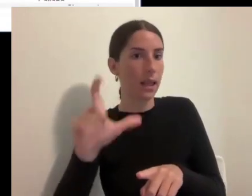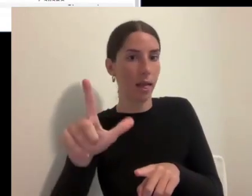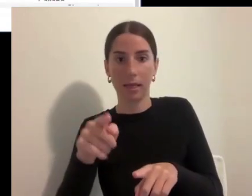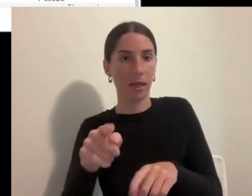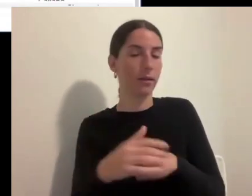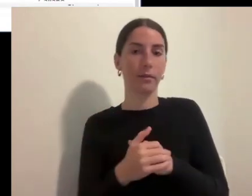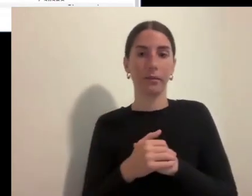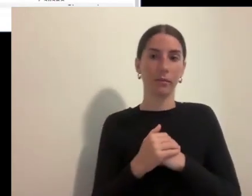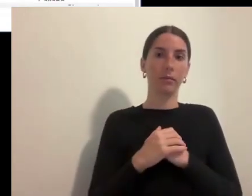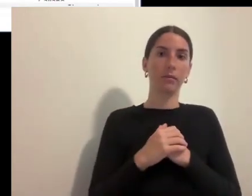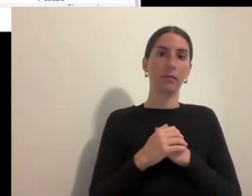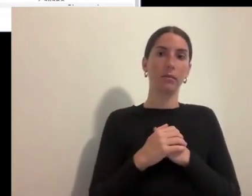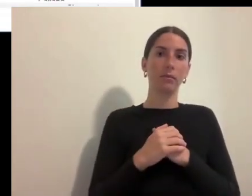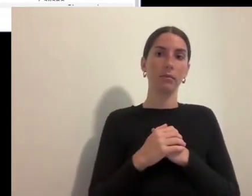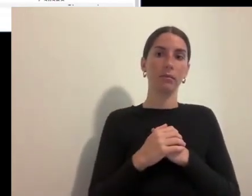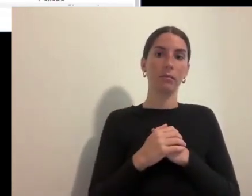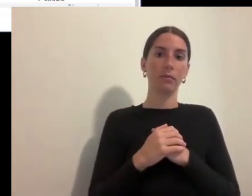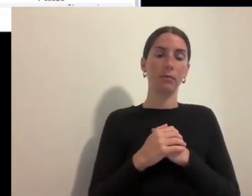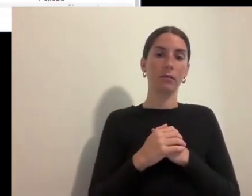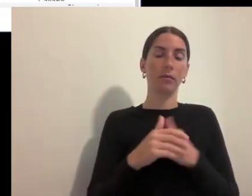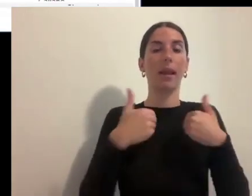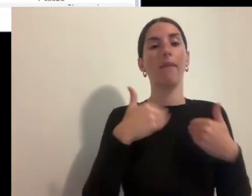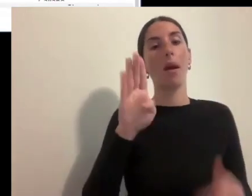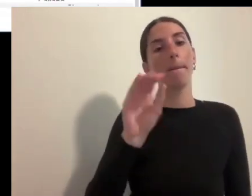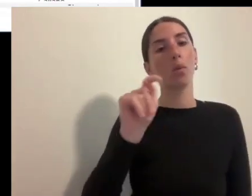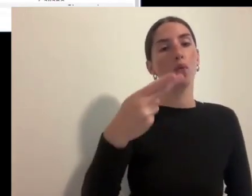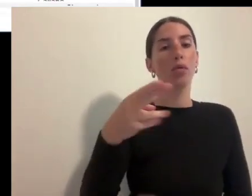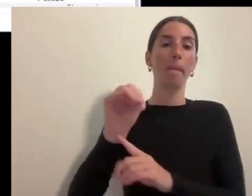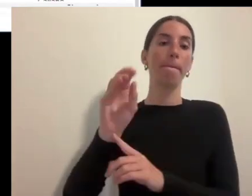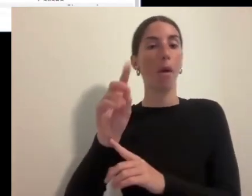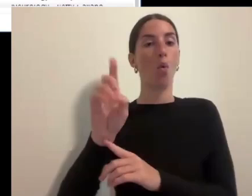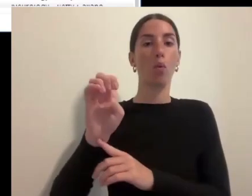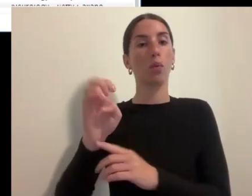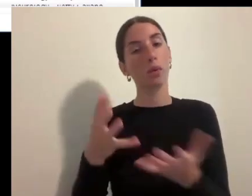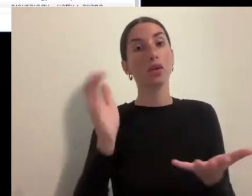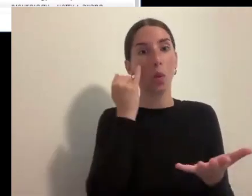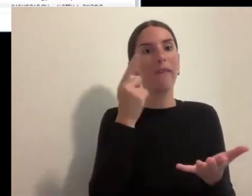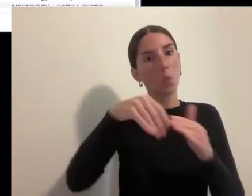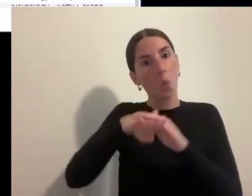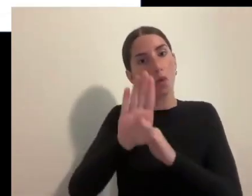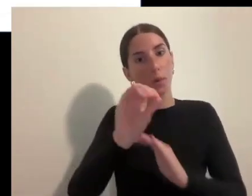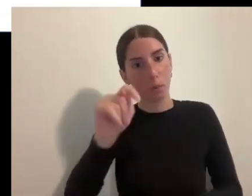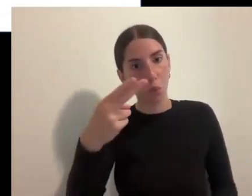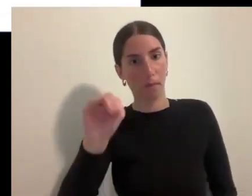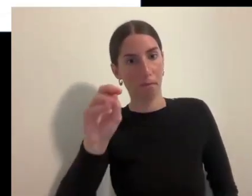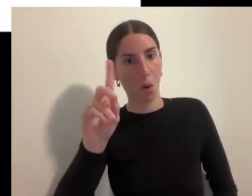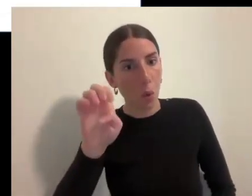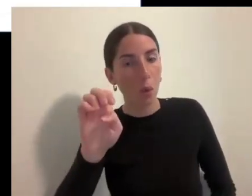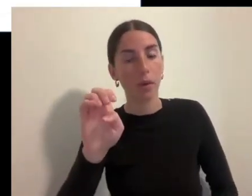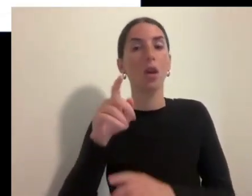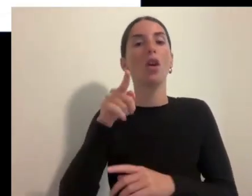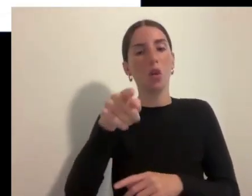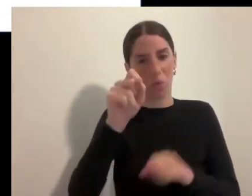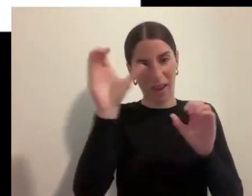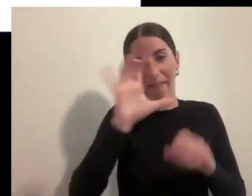click there is a booth mode. And if I go into booth mode, I can quickly